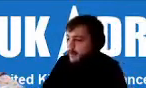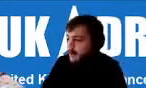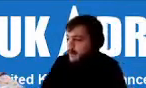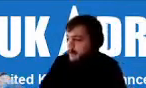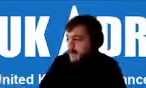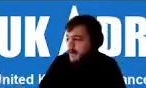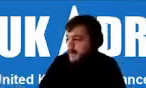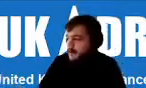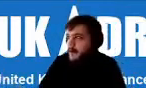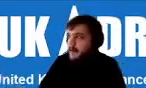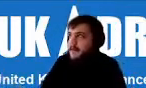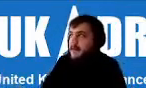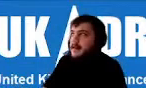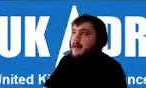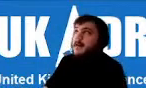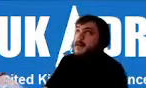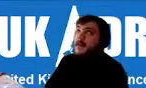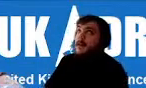Stern report back in